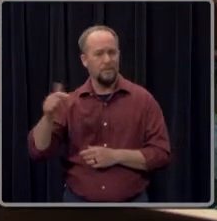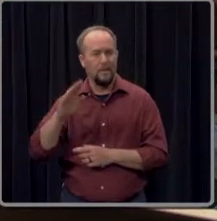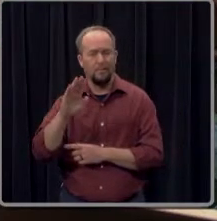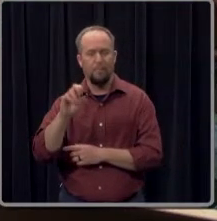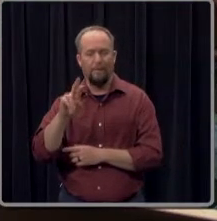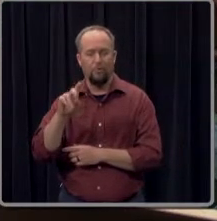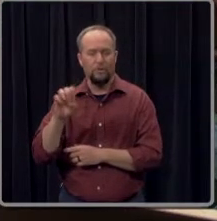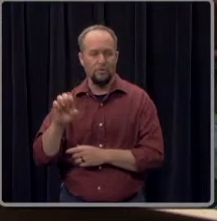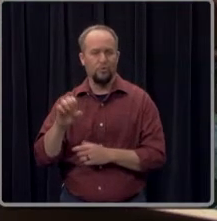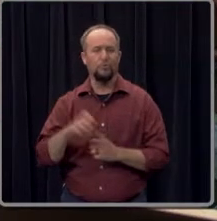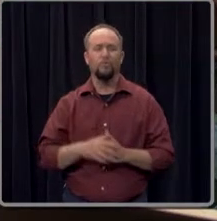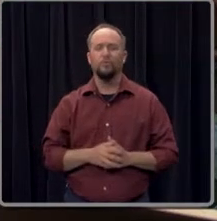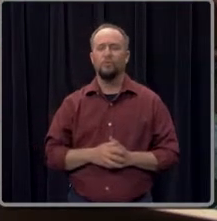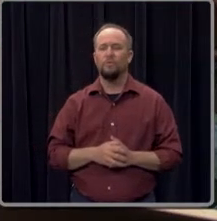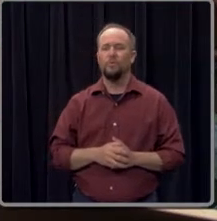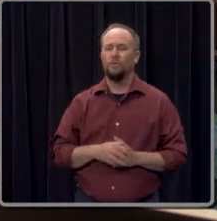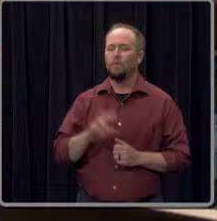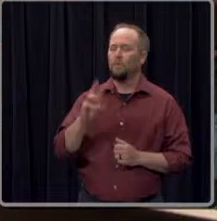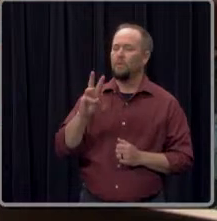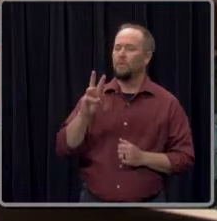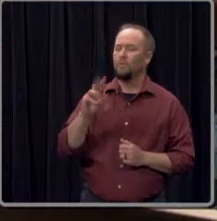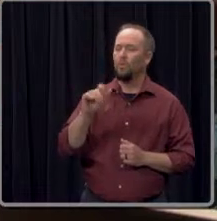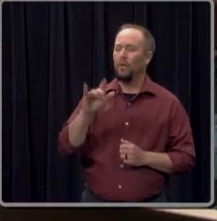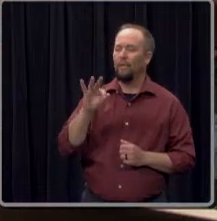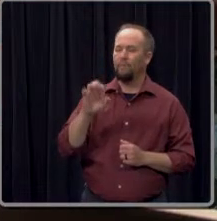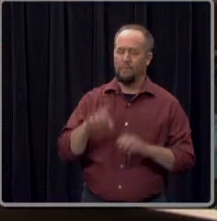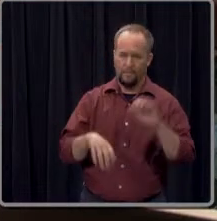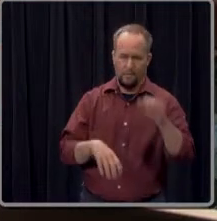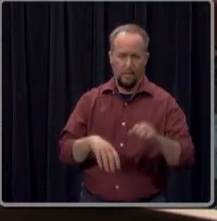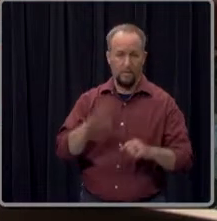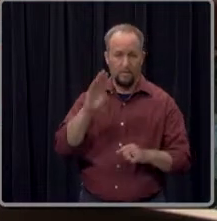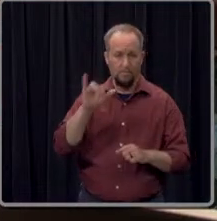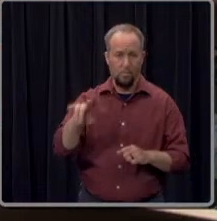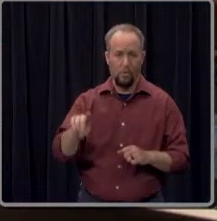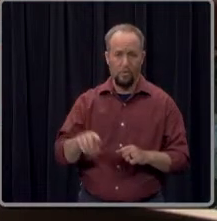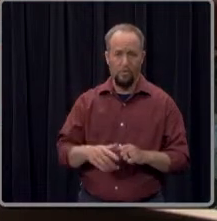Beveridge. Mr. Wycliffe? Yes. Mr. Boyd?